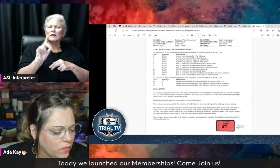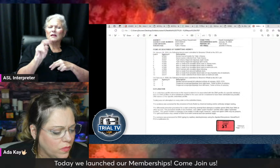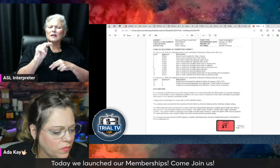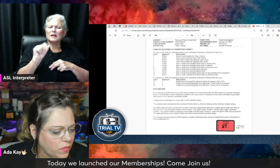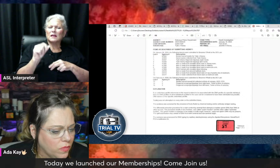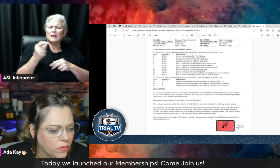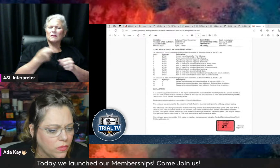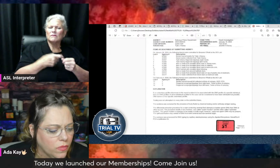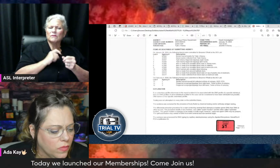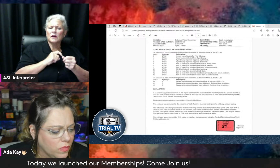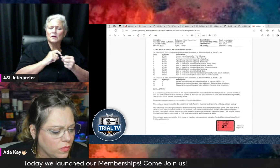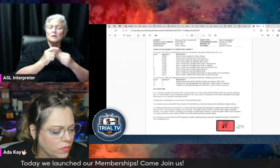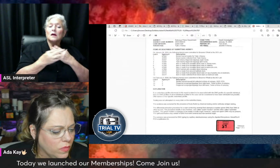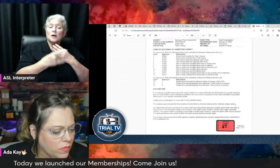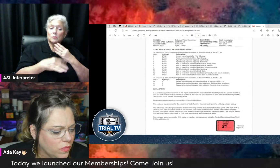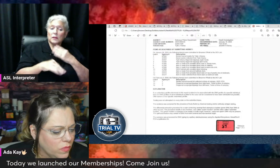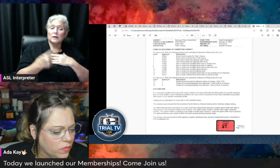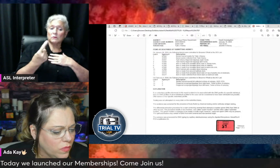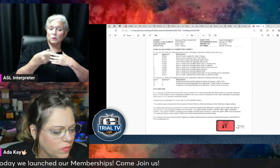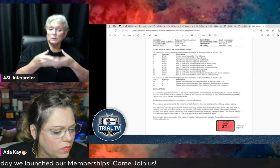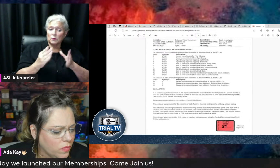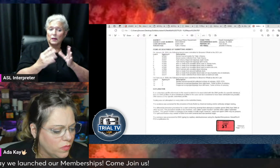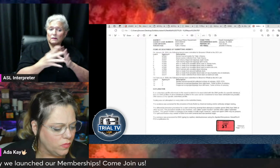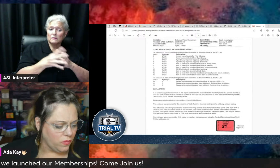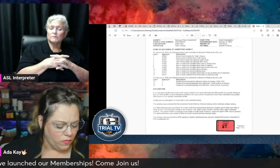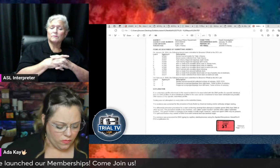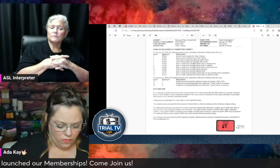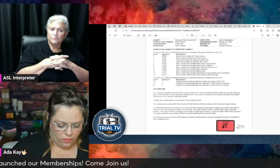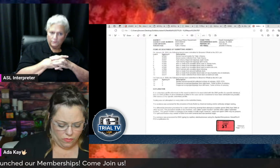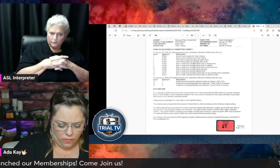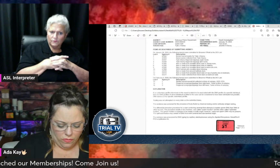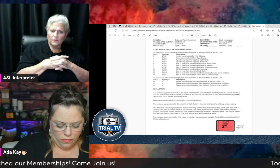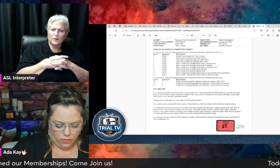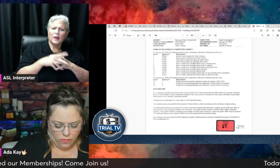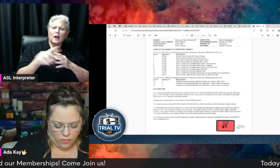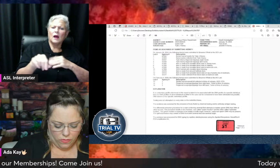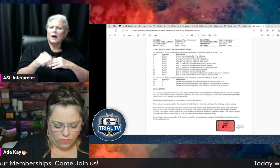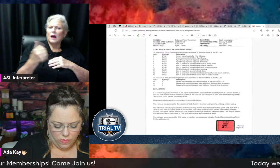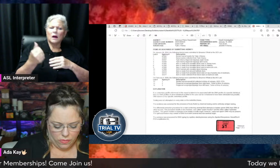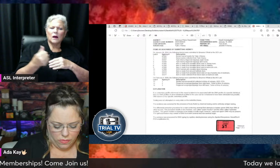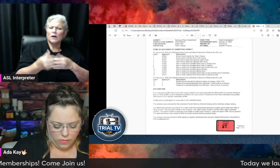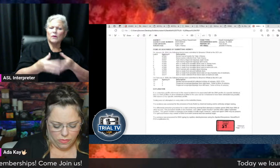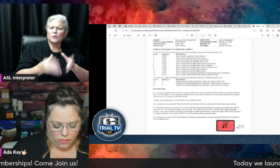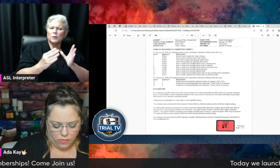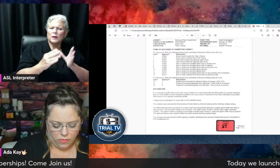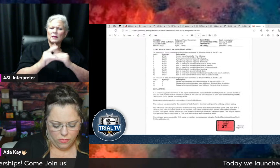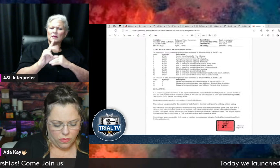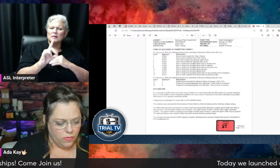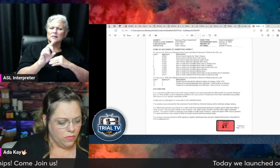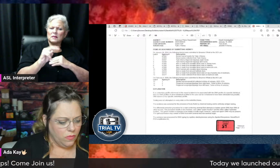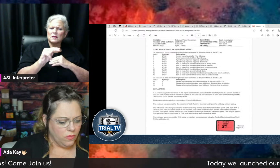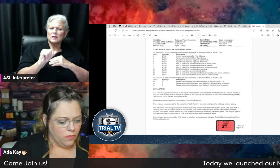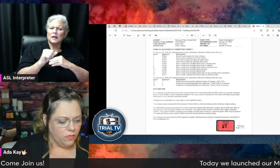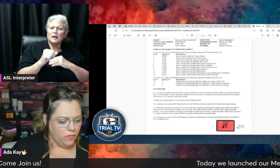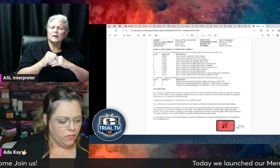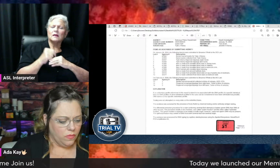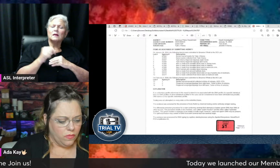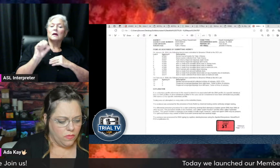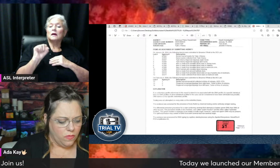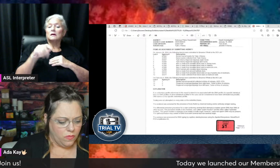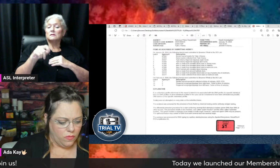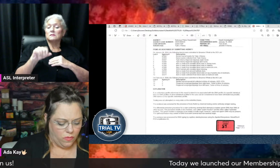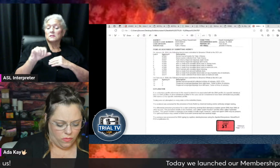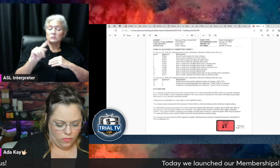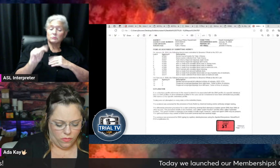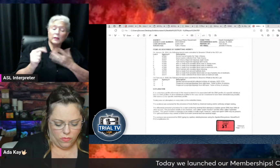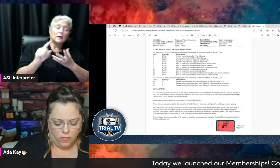Blood is one source of DNA, isn't it? Yes. What other sources of DNA are there? Saliva, skin cells, seminal